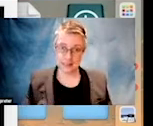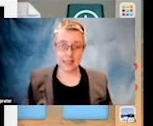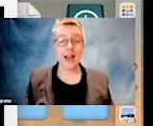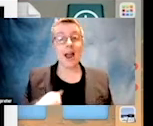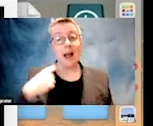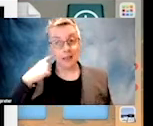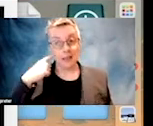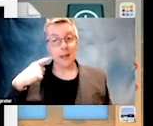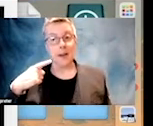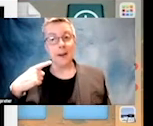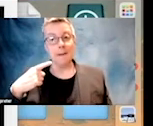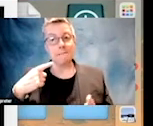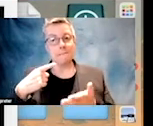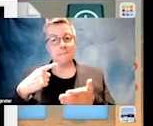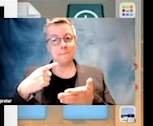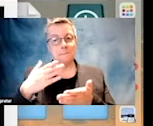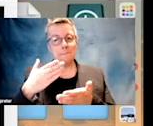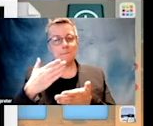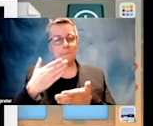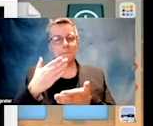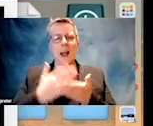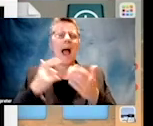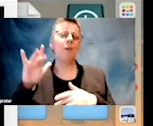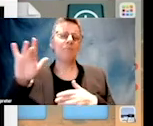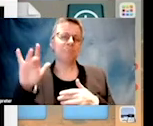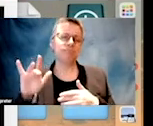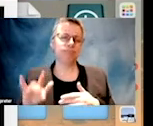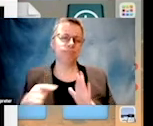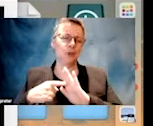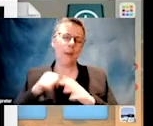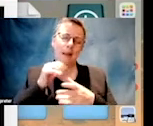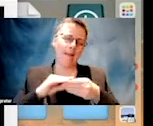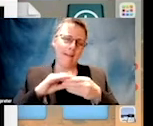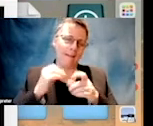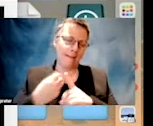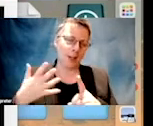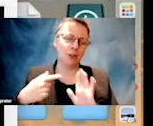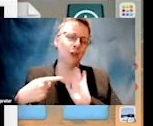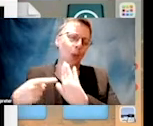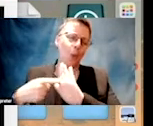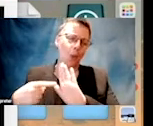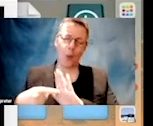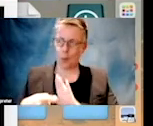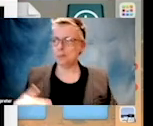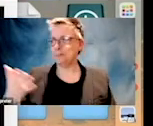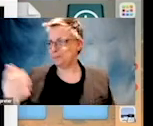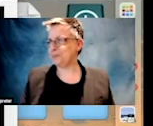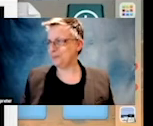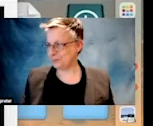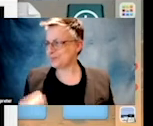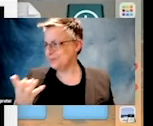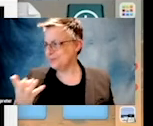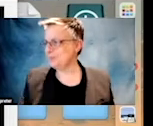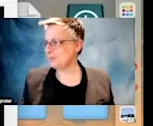think the point I want to make about my work, and I'm just going to click through some images. I'm not going to tell the stories. It's going to click through a few of these.